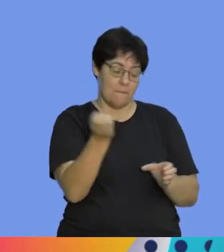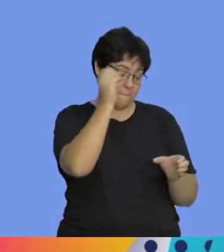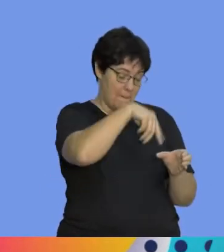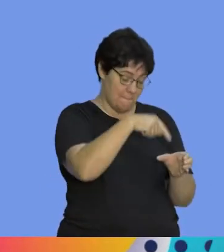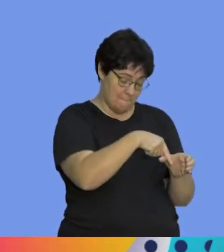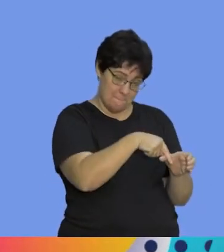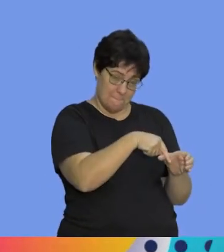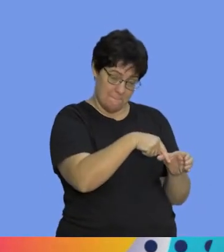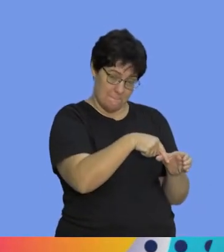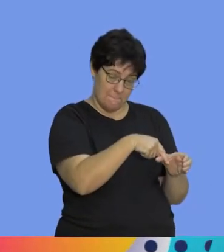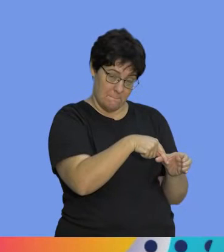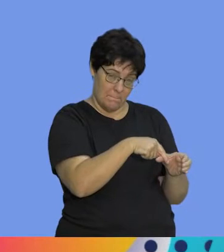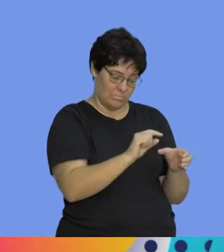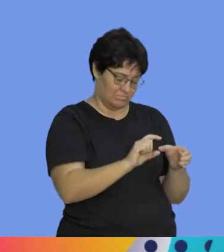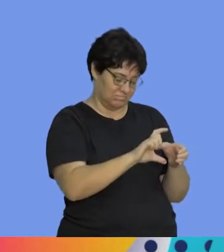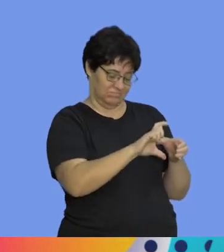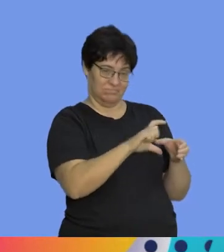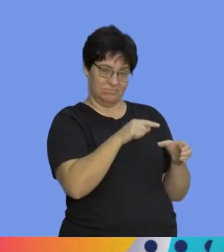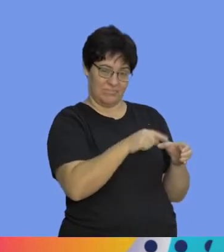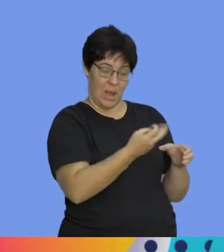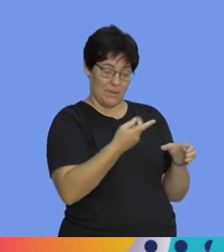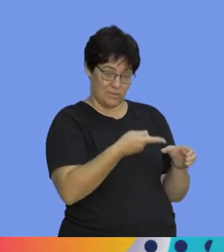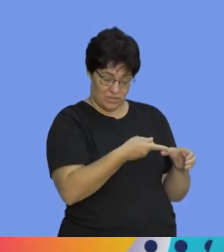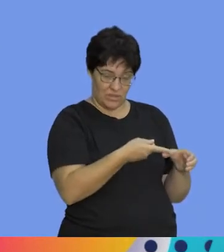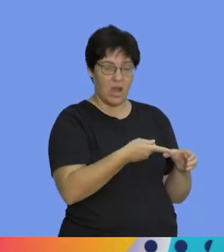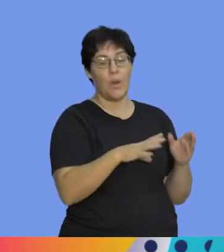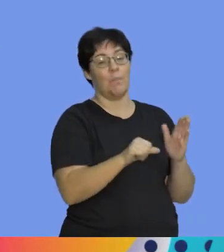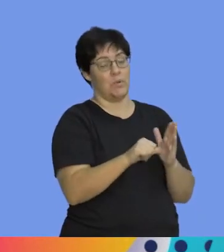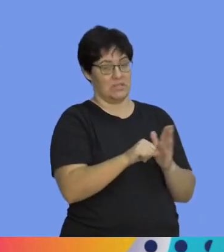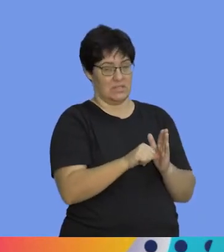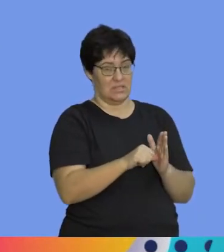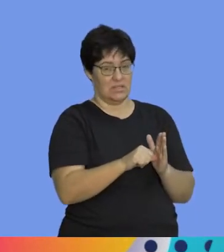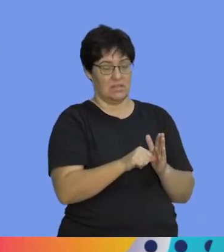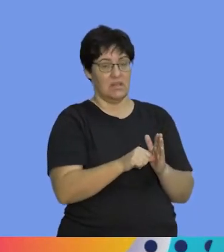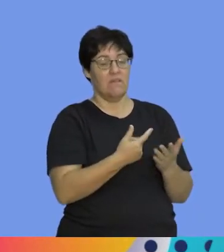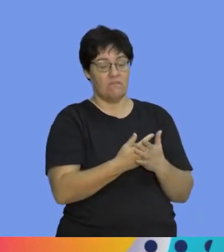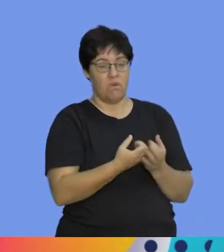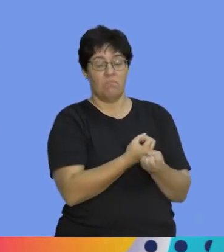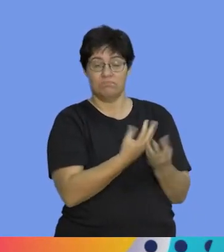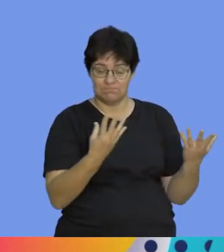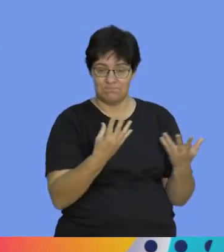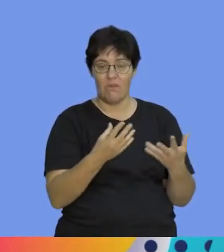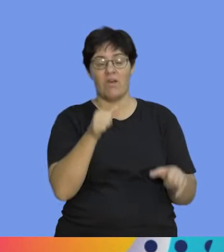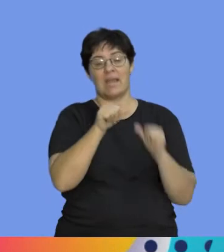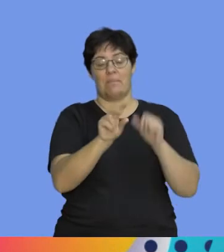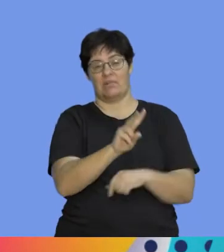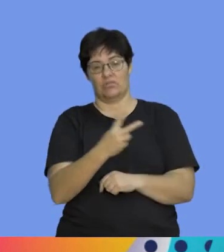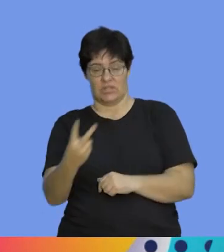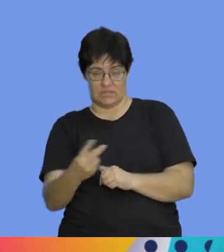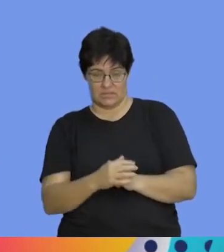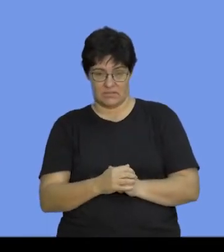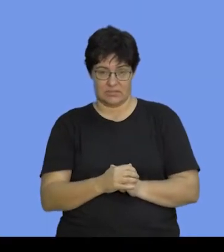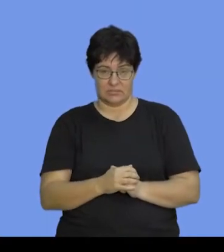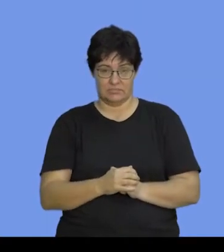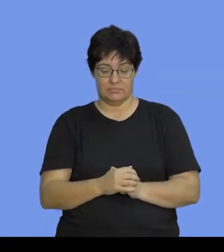in a given amount of solvent is very important in as far as the quantitative aspects of chemical change. Okay, now